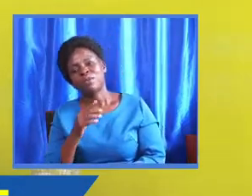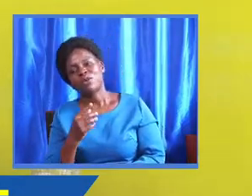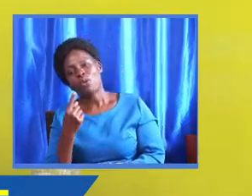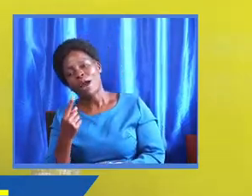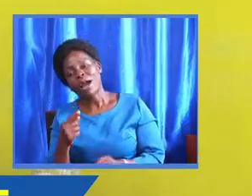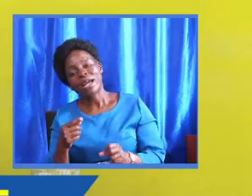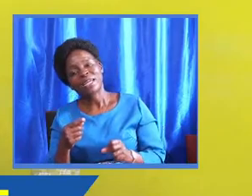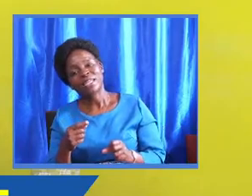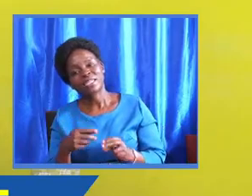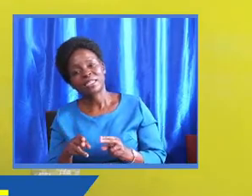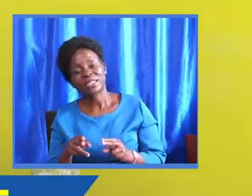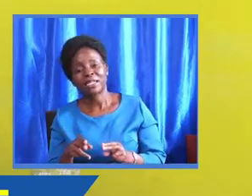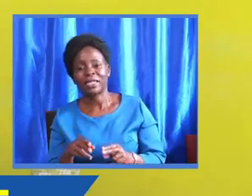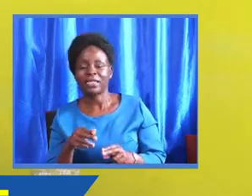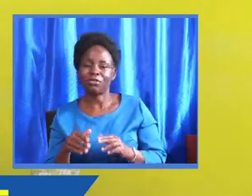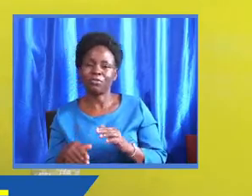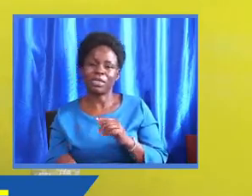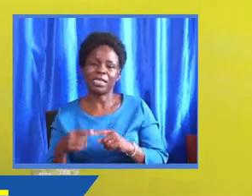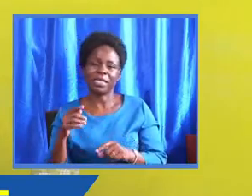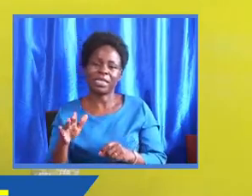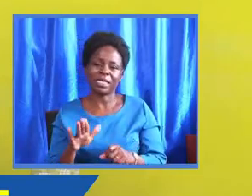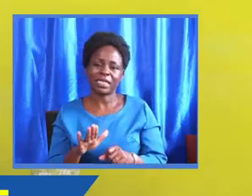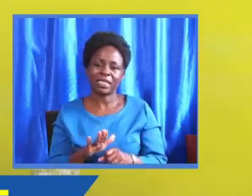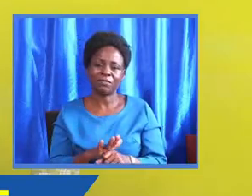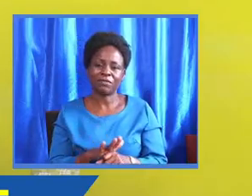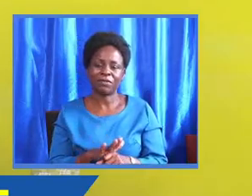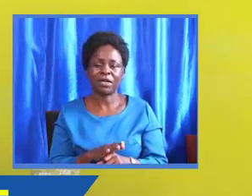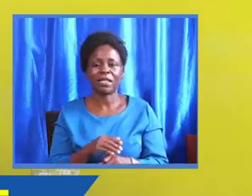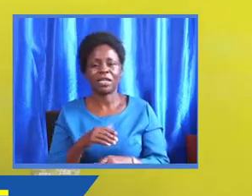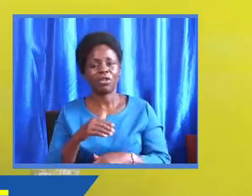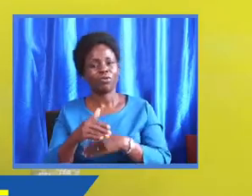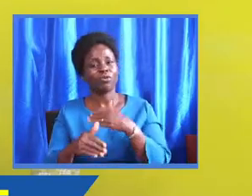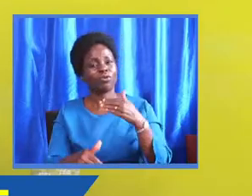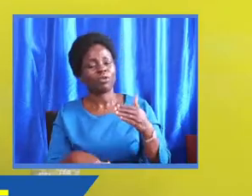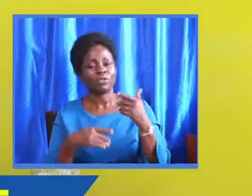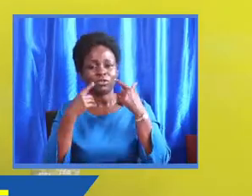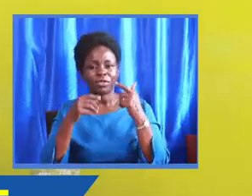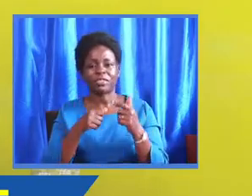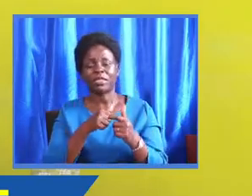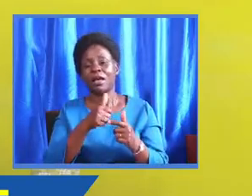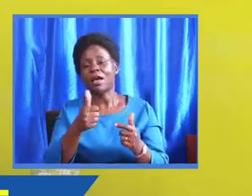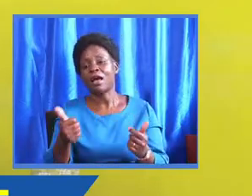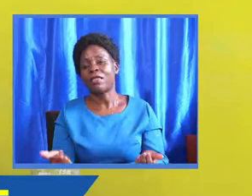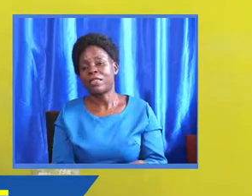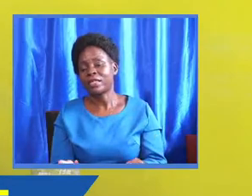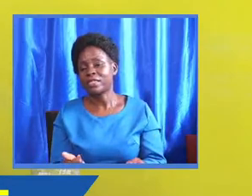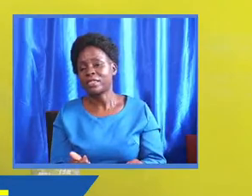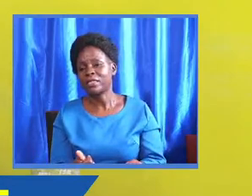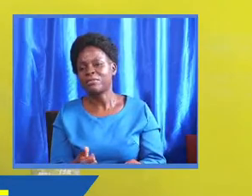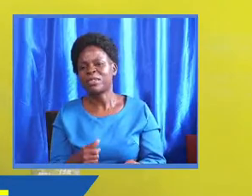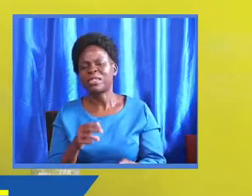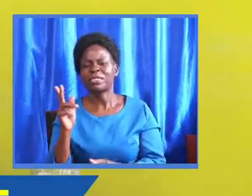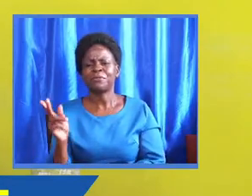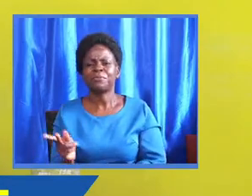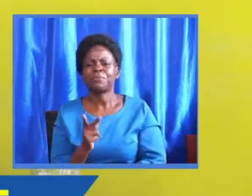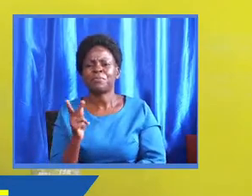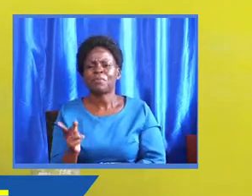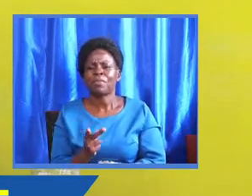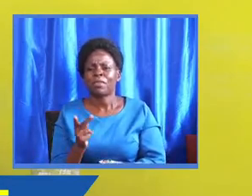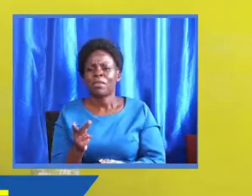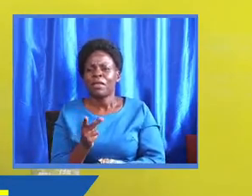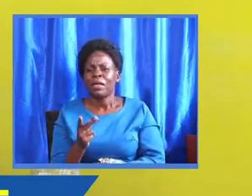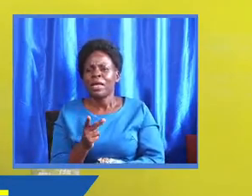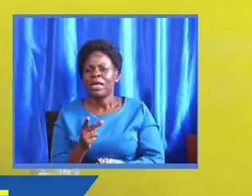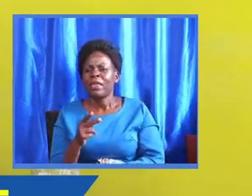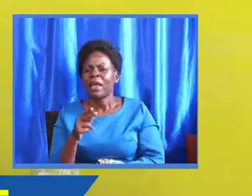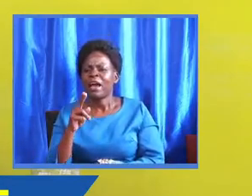off and be successful, and then we'll continue to see others coming along. Unfortunately, the one in Kenya, the Fahari